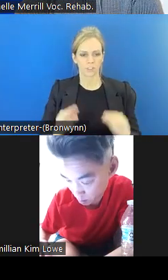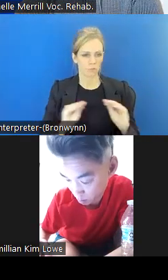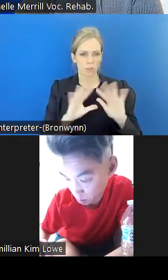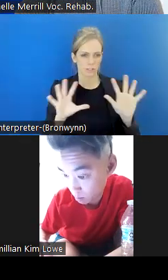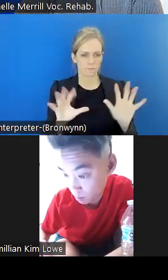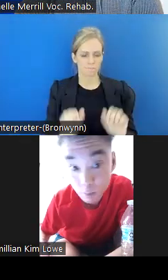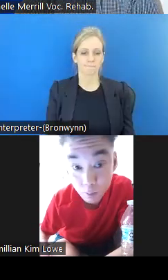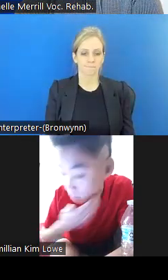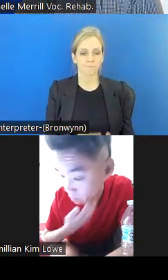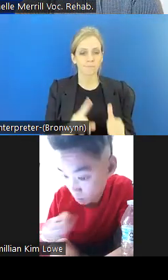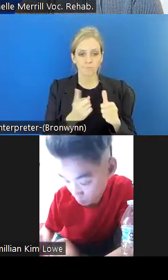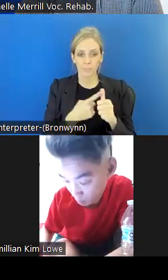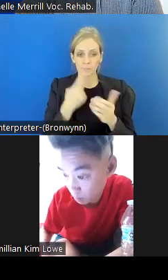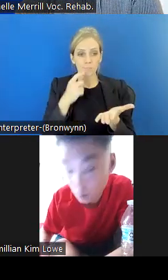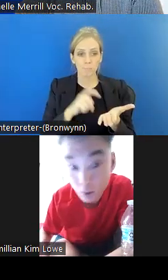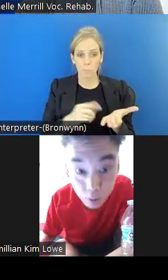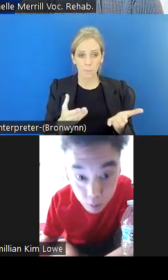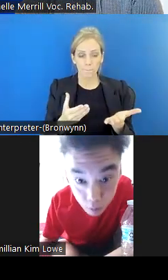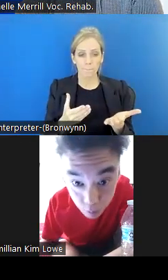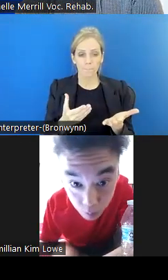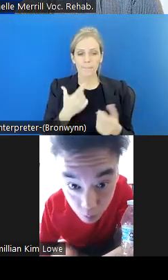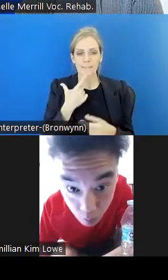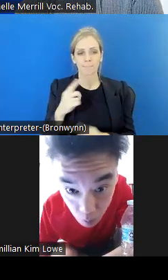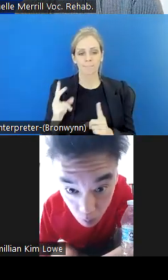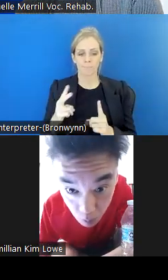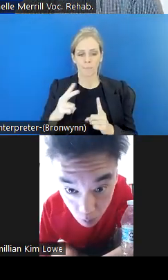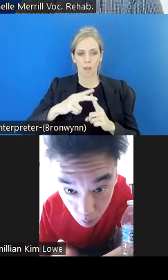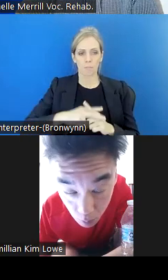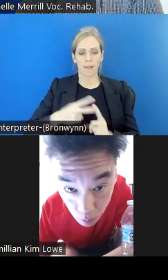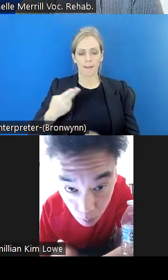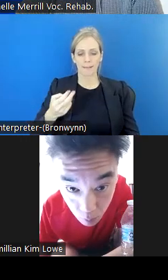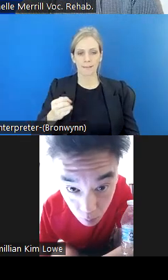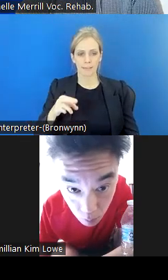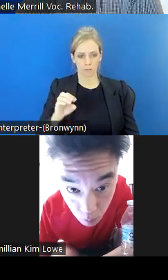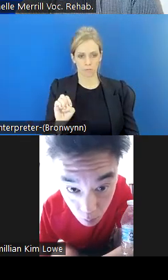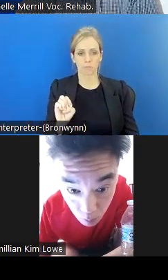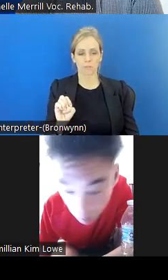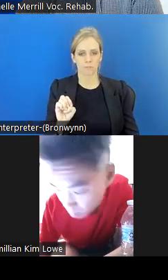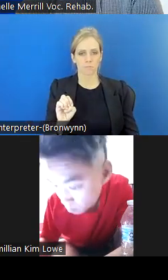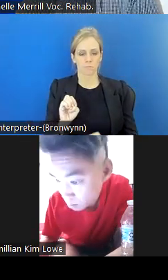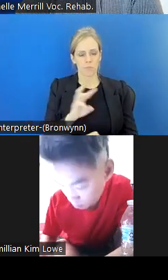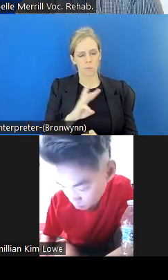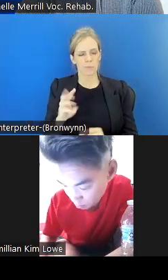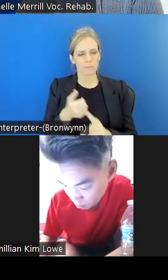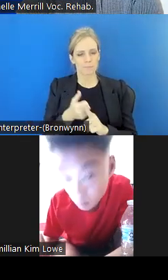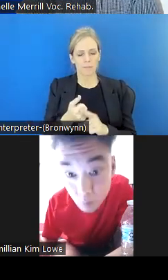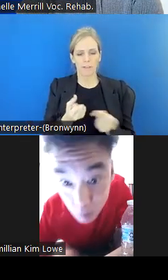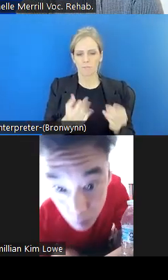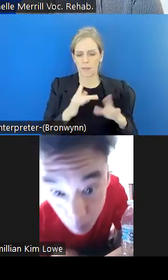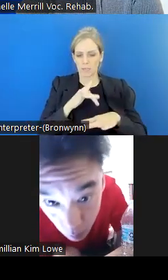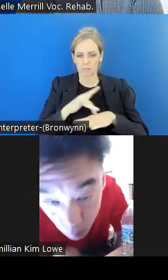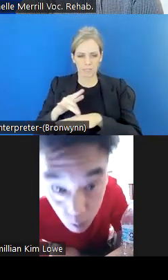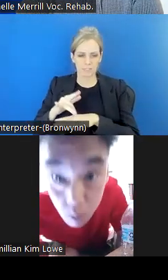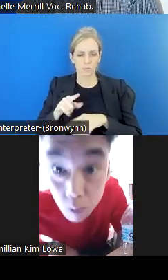The first thing you'll notice is that there's an apply here. There are many places on the website where you can apply for our services. When you do,